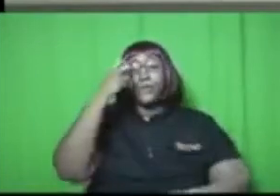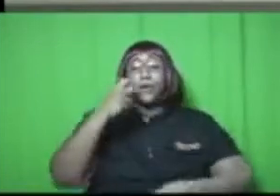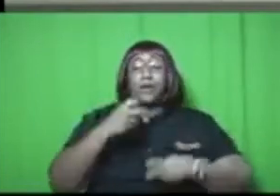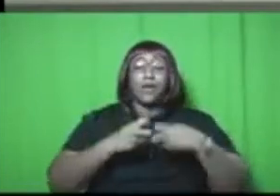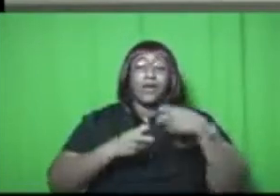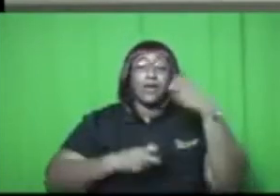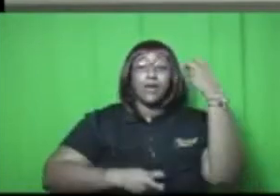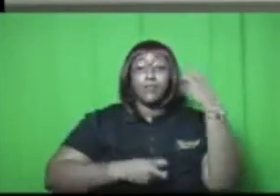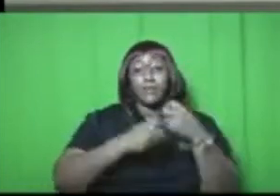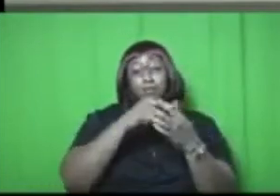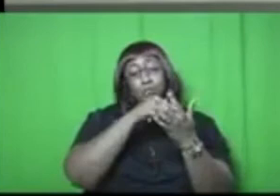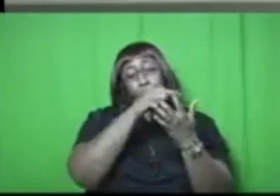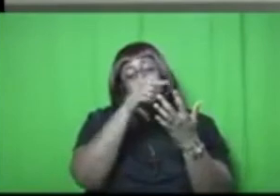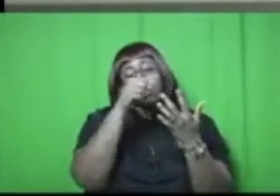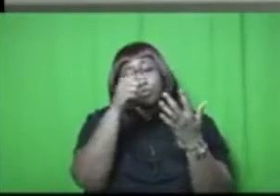knows.